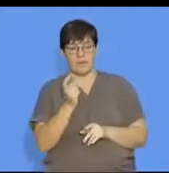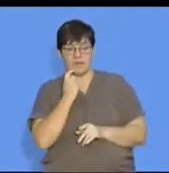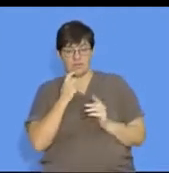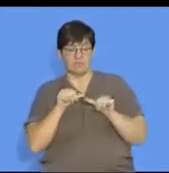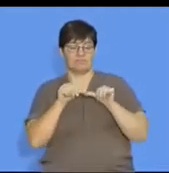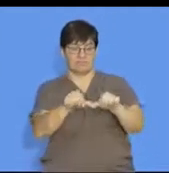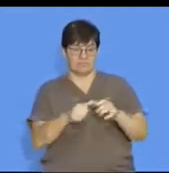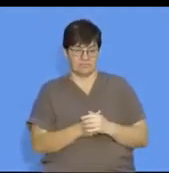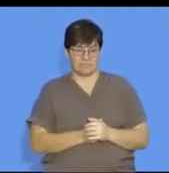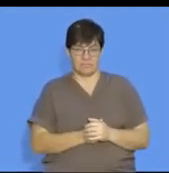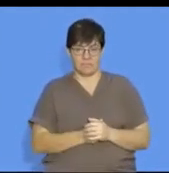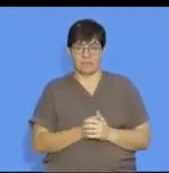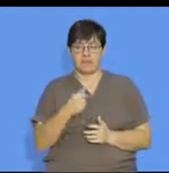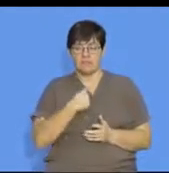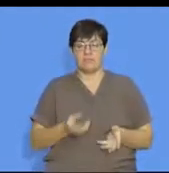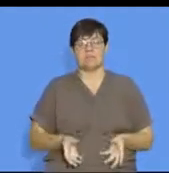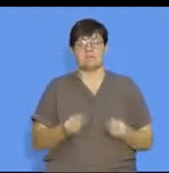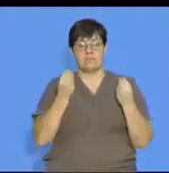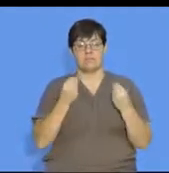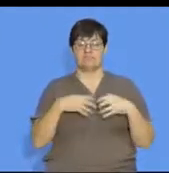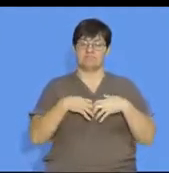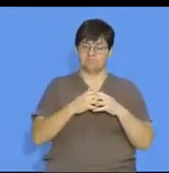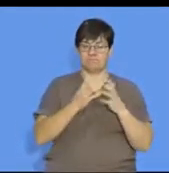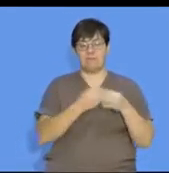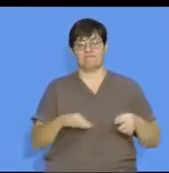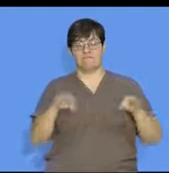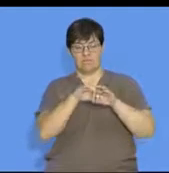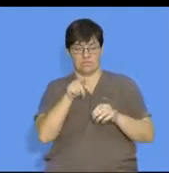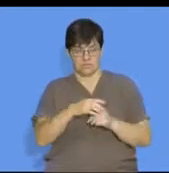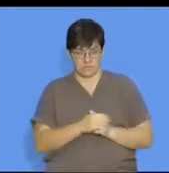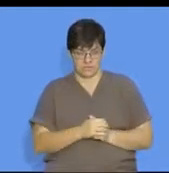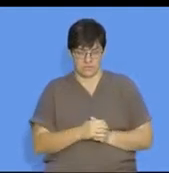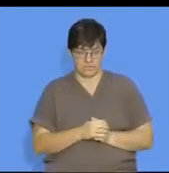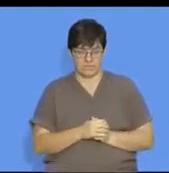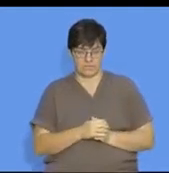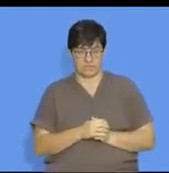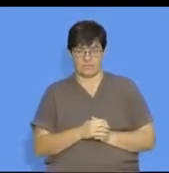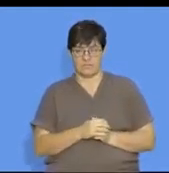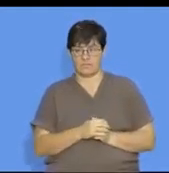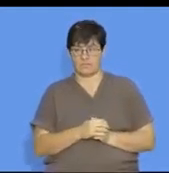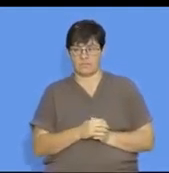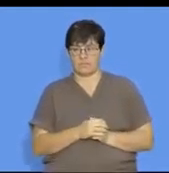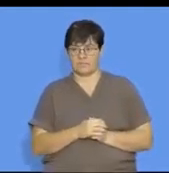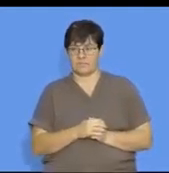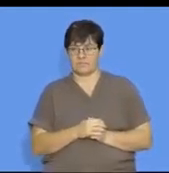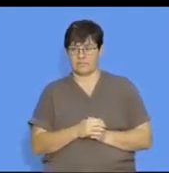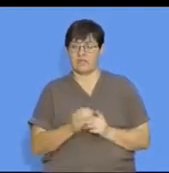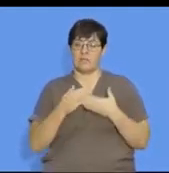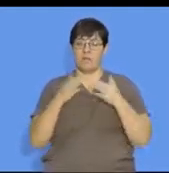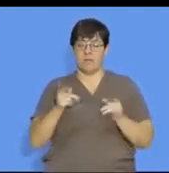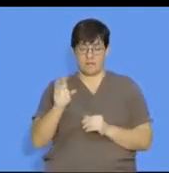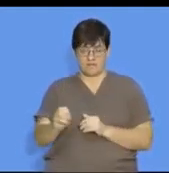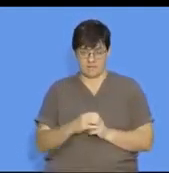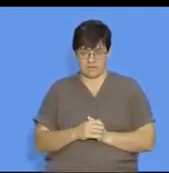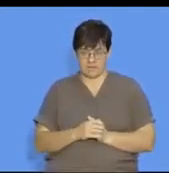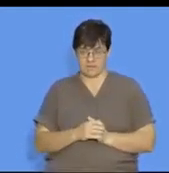battery goes on, we'll be able to obtain a set of values of this nature. So this was while the